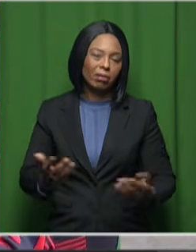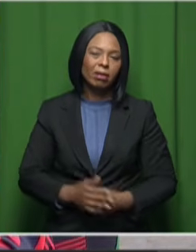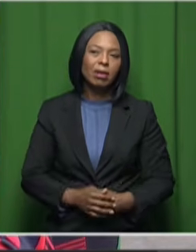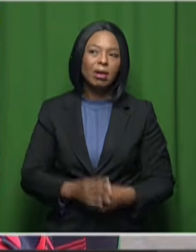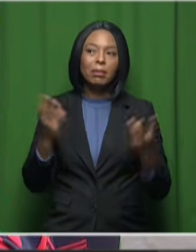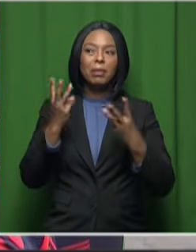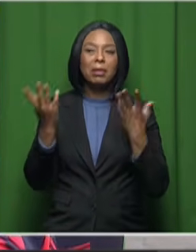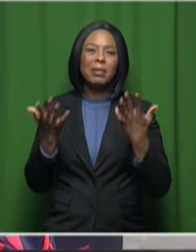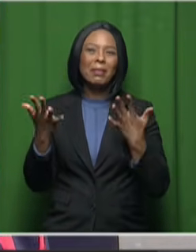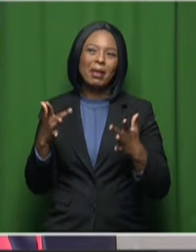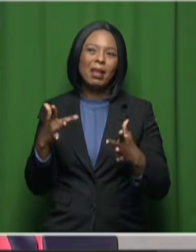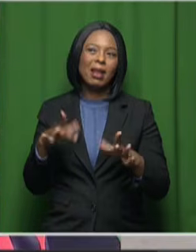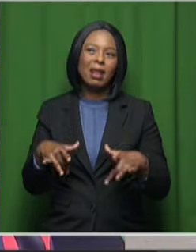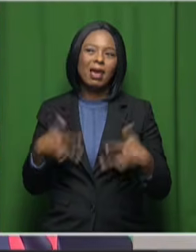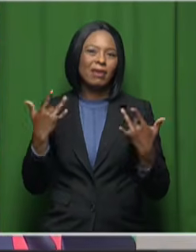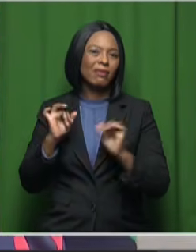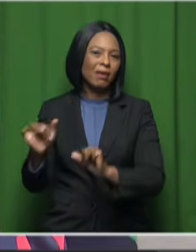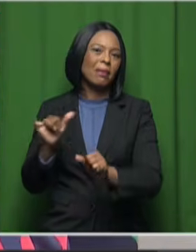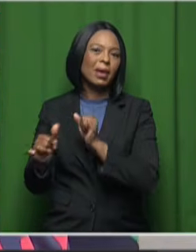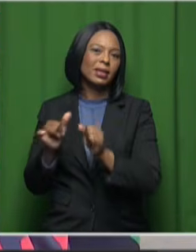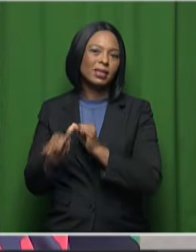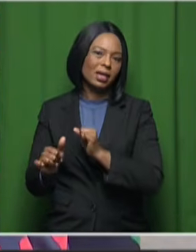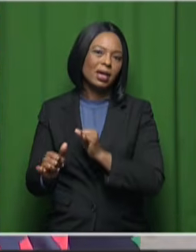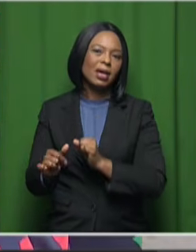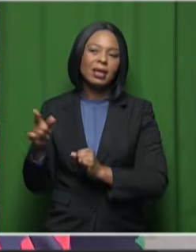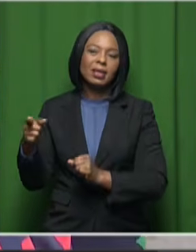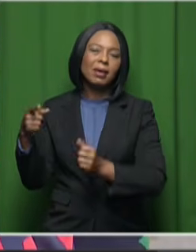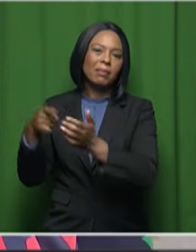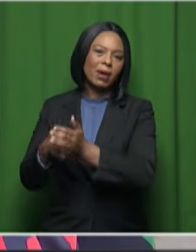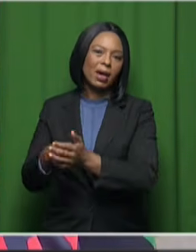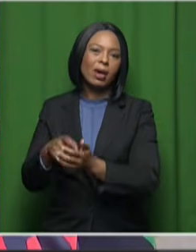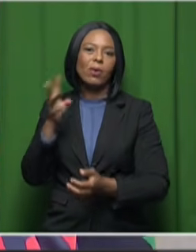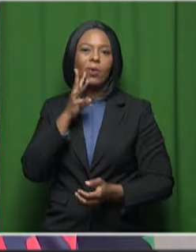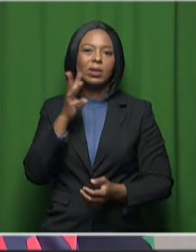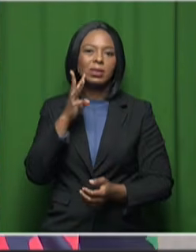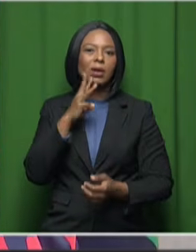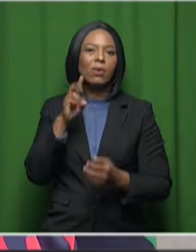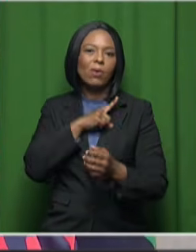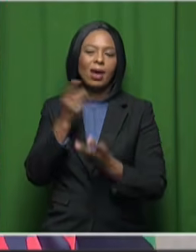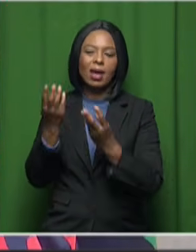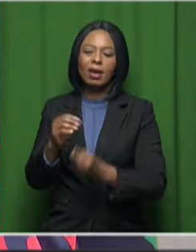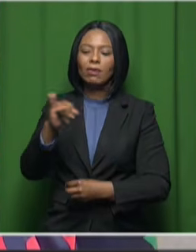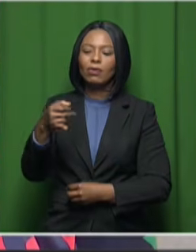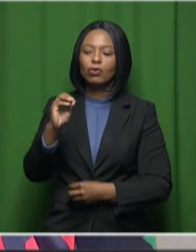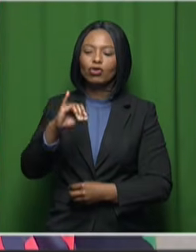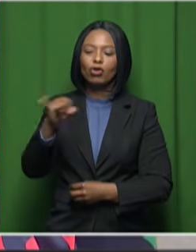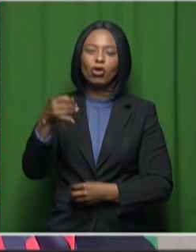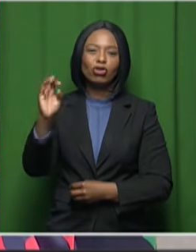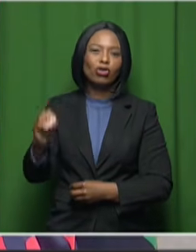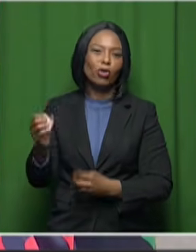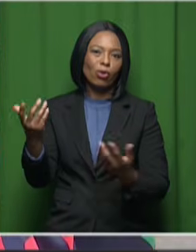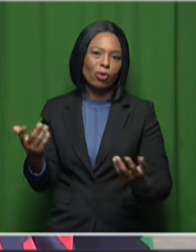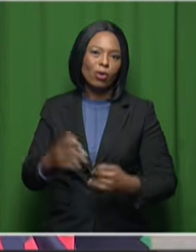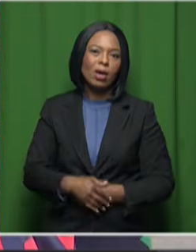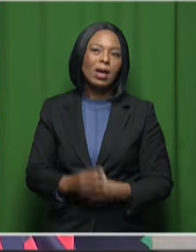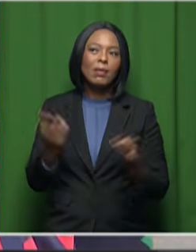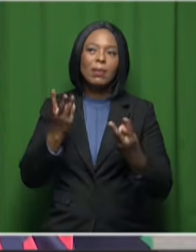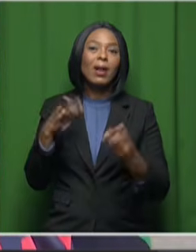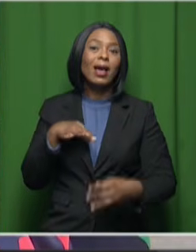life is the people that they've got JoJo's and then they buy water. And then it's those people that they can